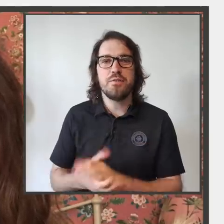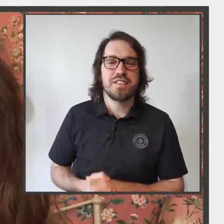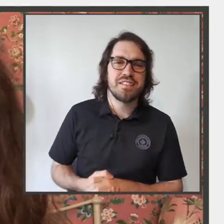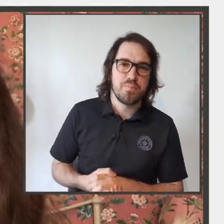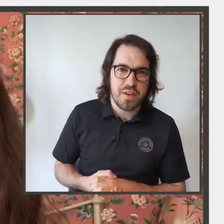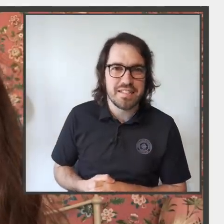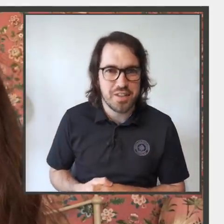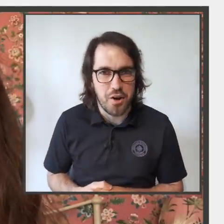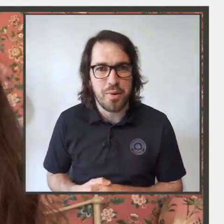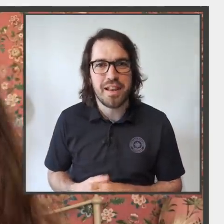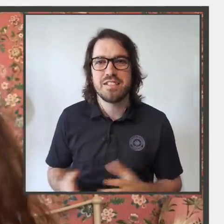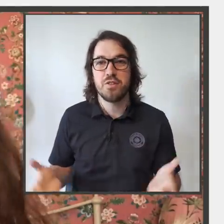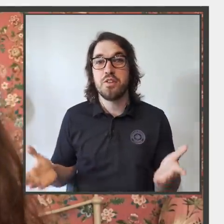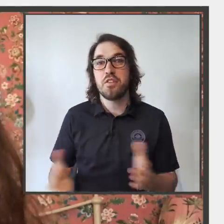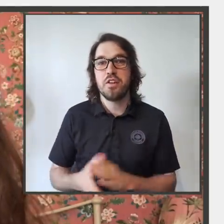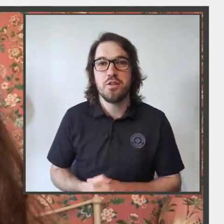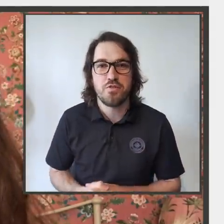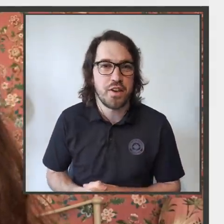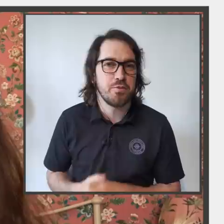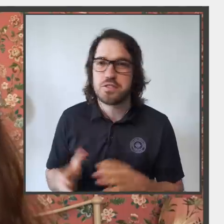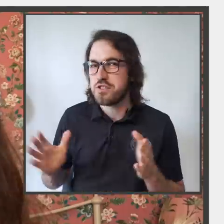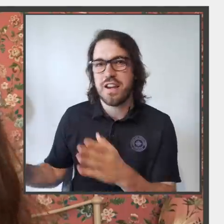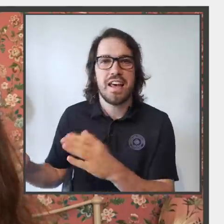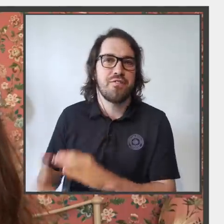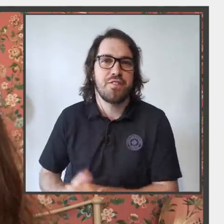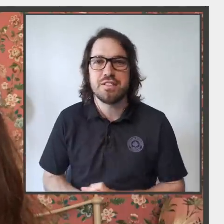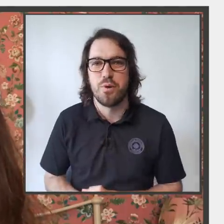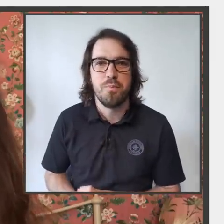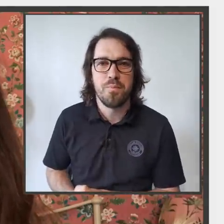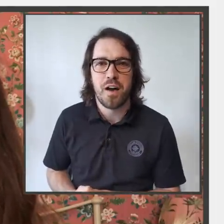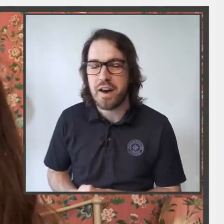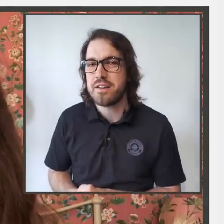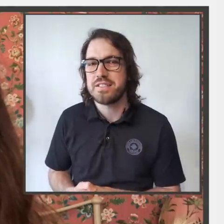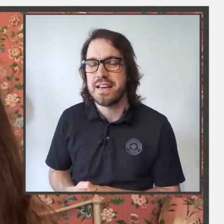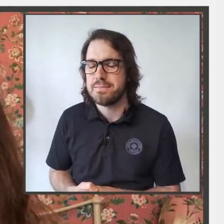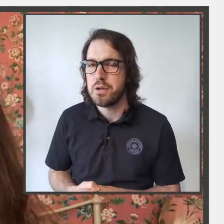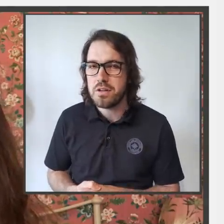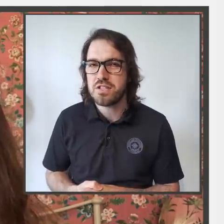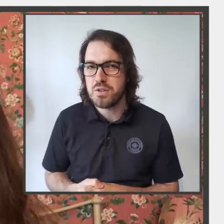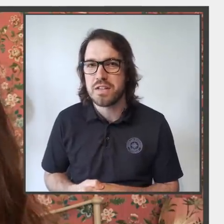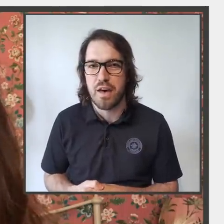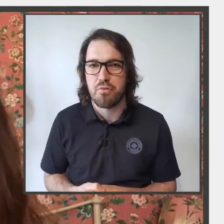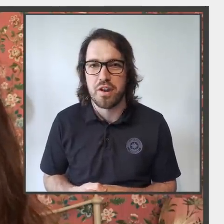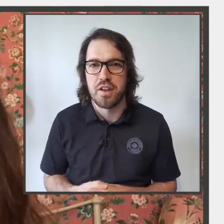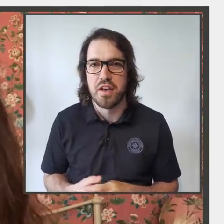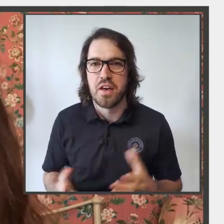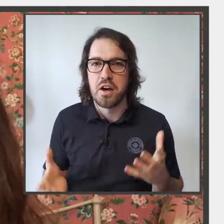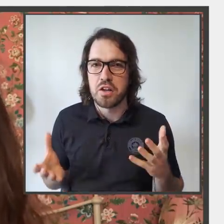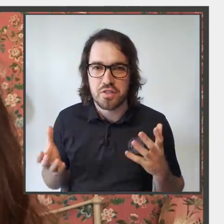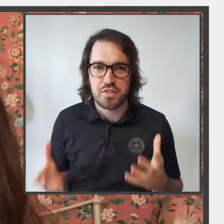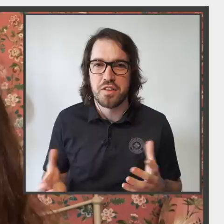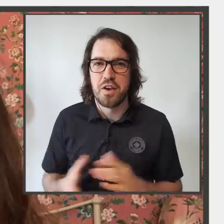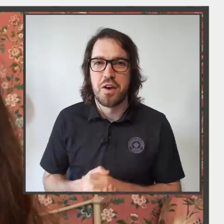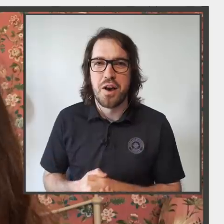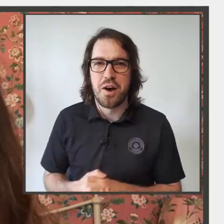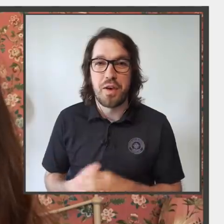if you said to me, Tom, let's do another news review straight after this one, I could say, I'm not sure, Catherine. That would be